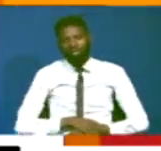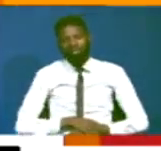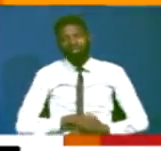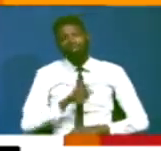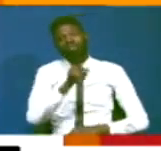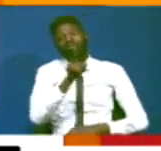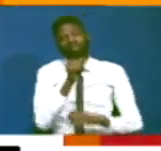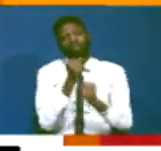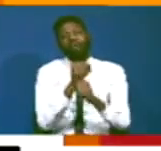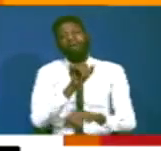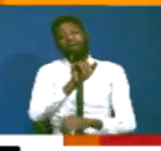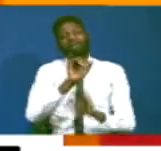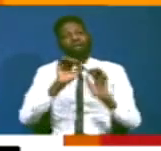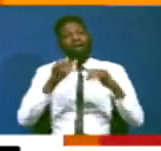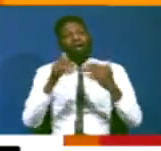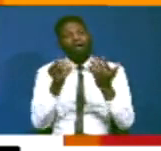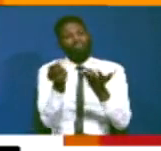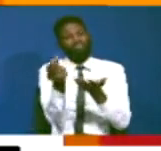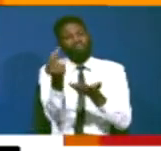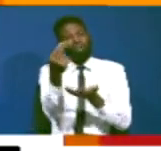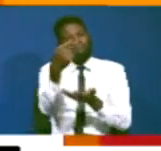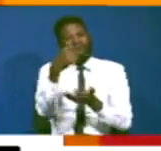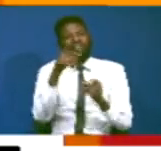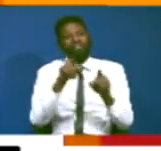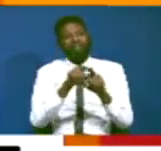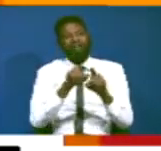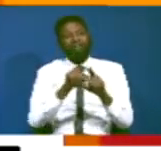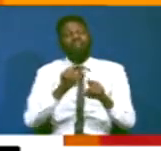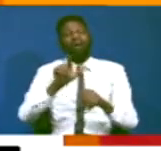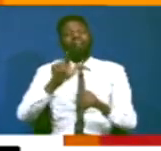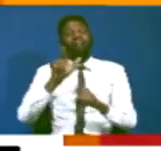this artwork, and what is its enduring legacy?